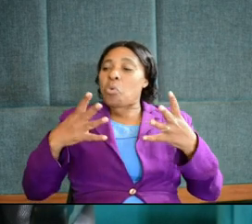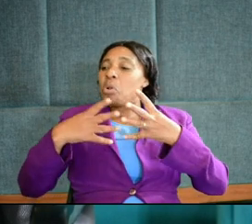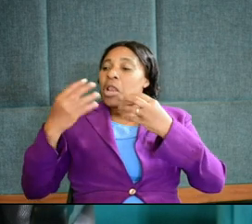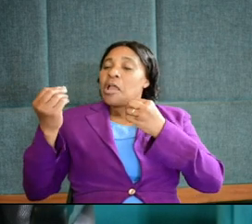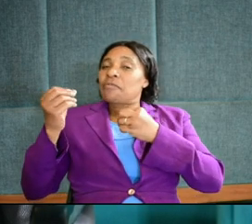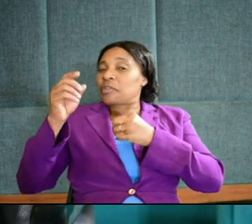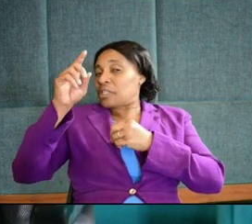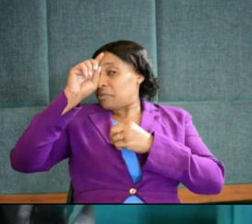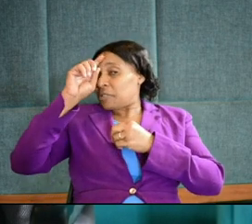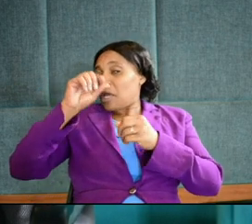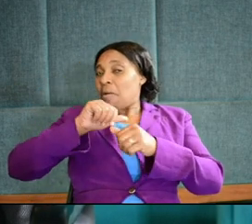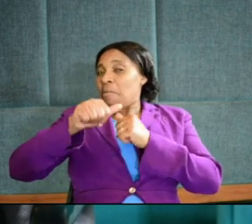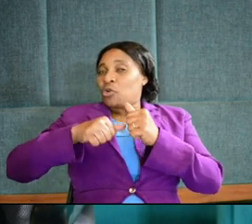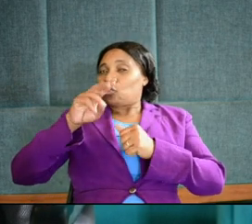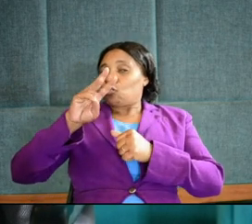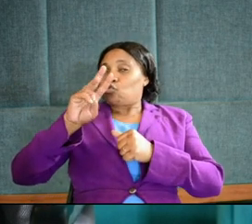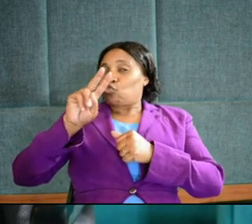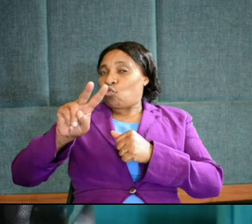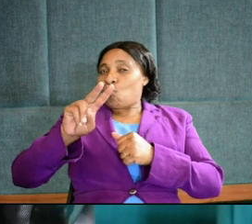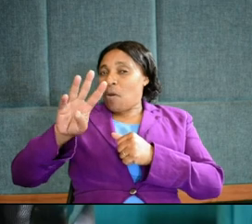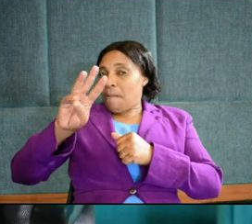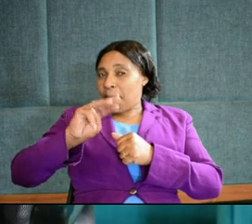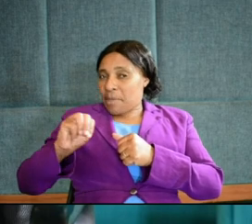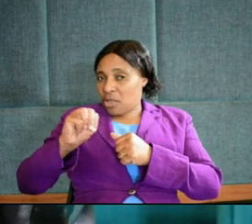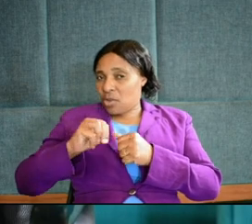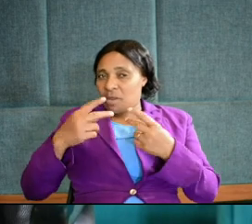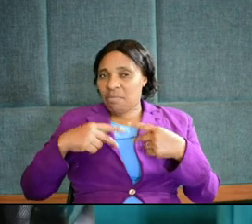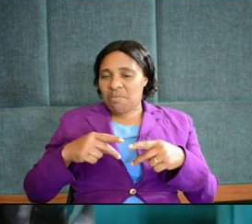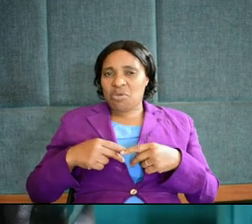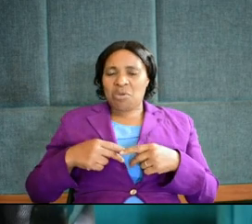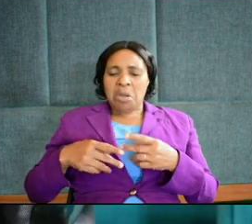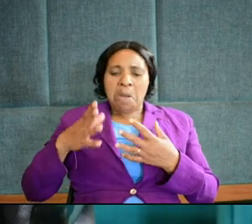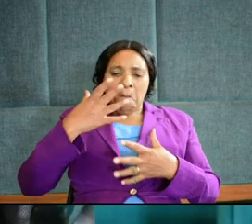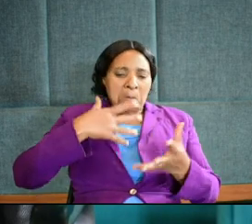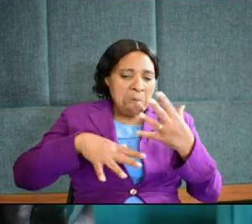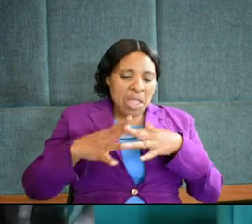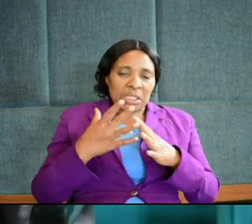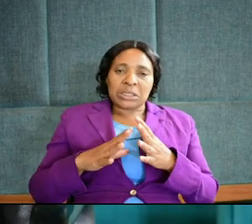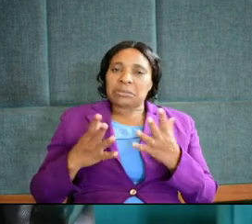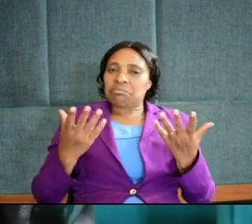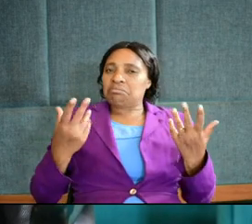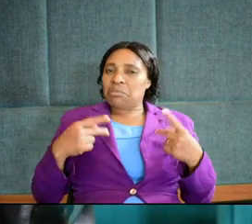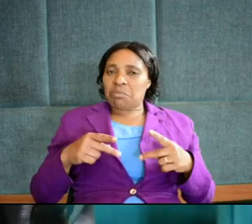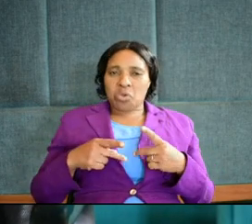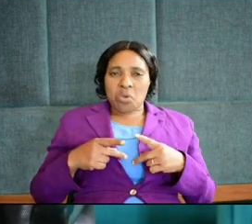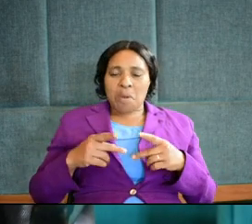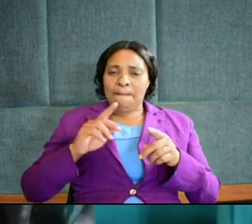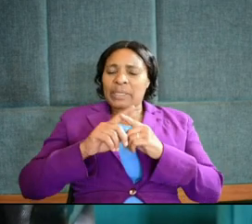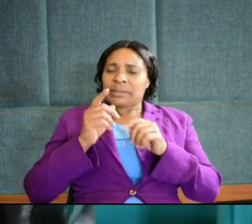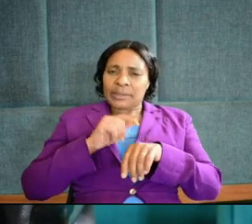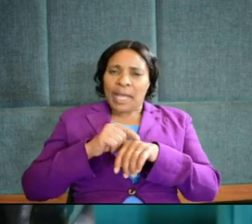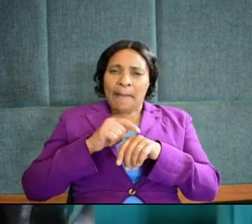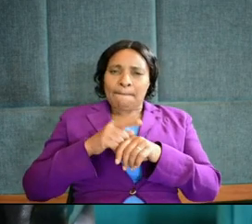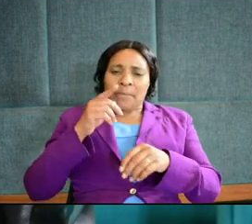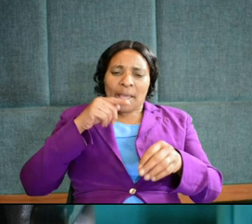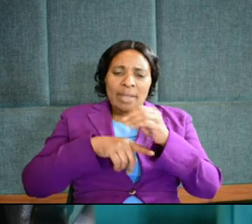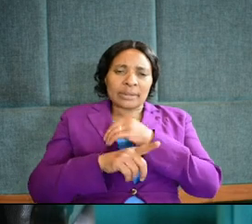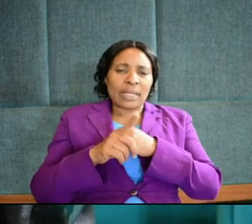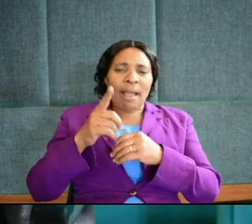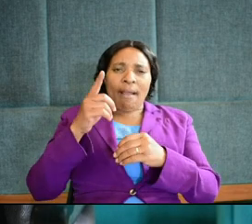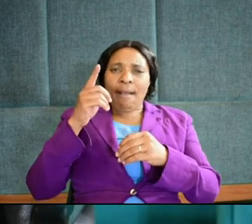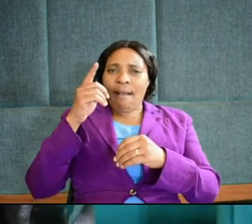about 2 million people, and those are mixed multitude. And by the time the Israelites enter